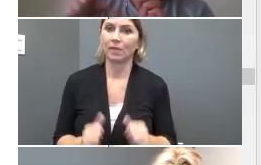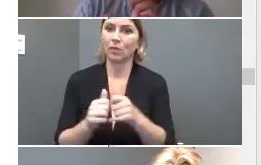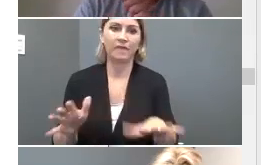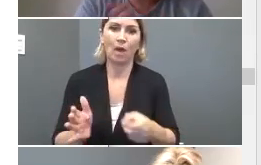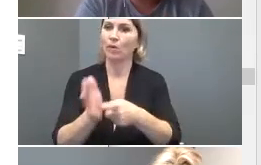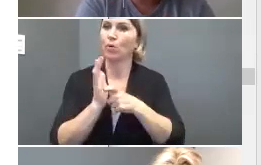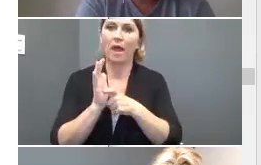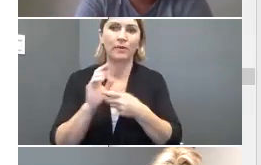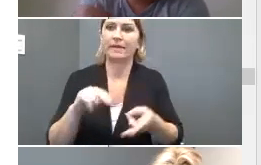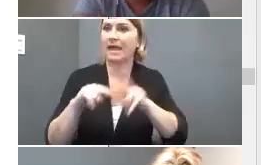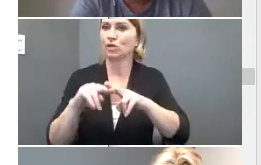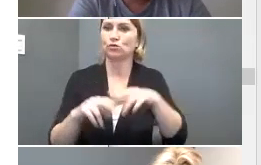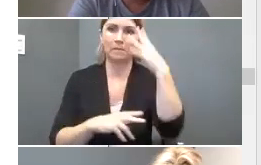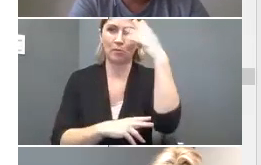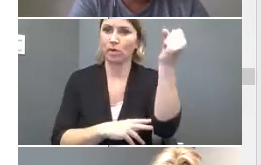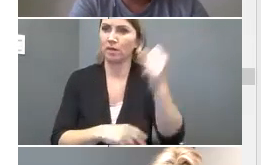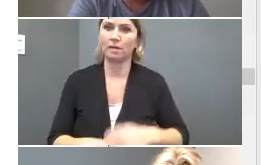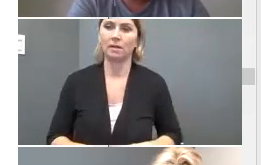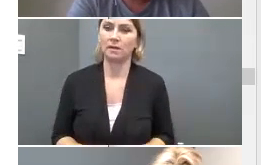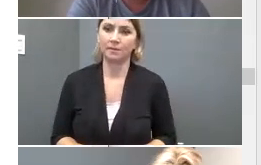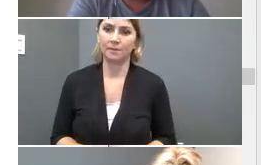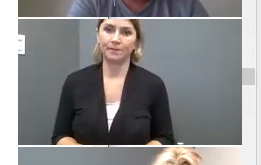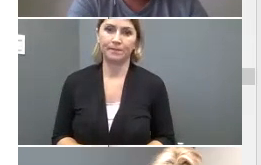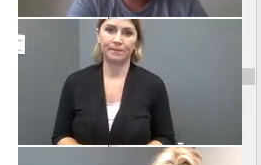that is a complicated problem that we are not going to look into